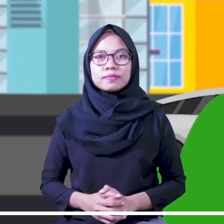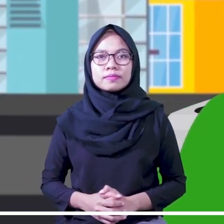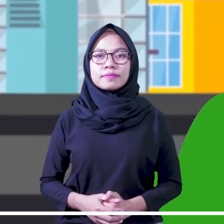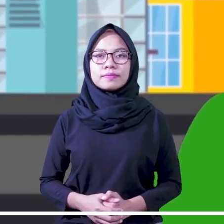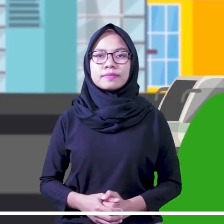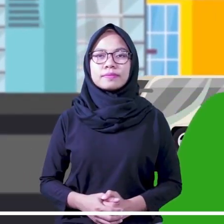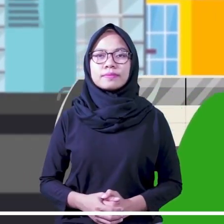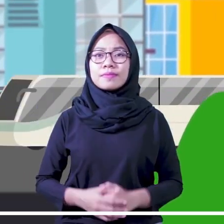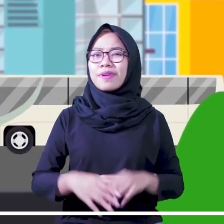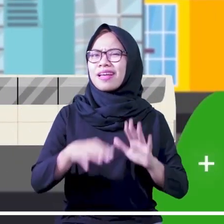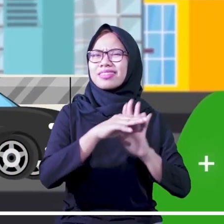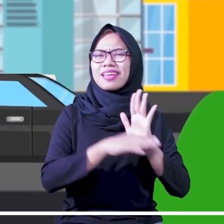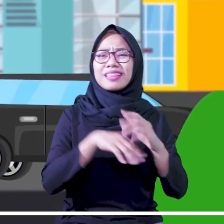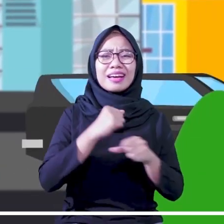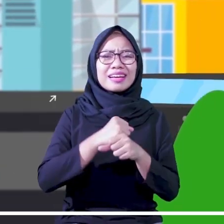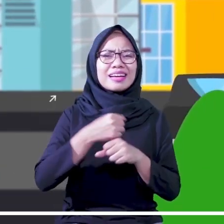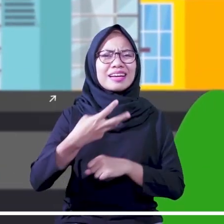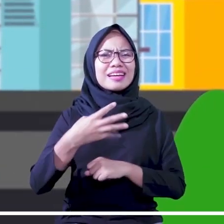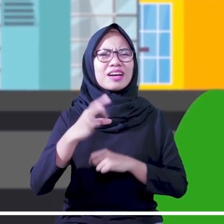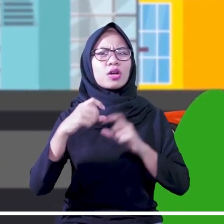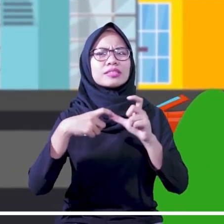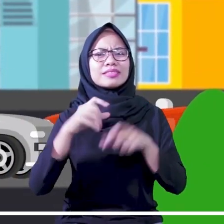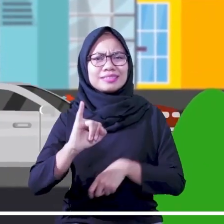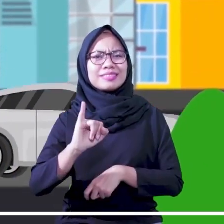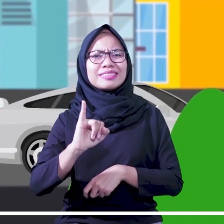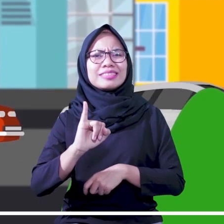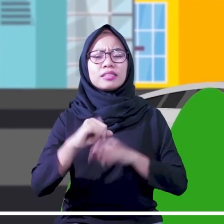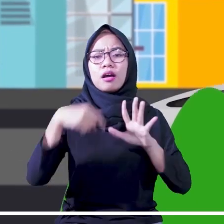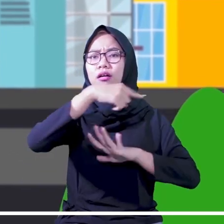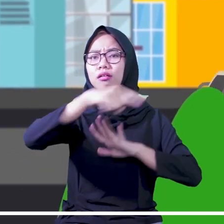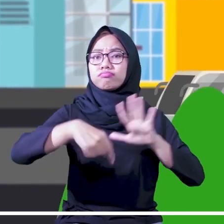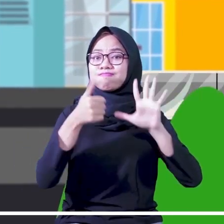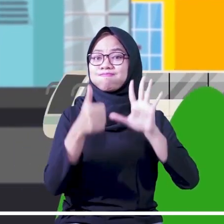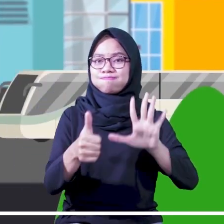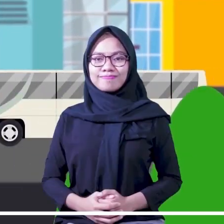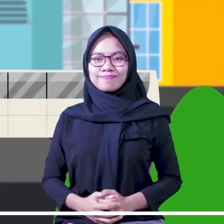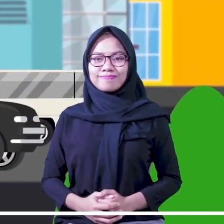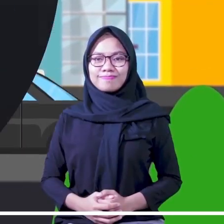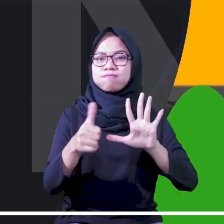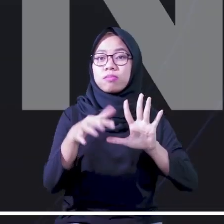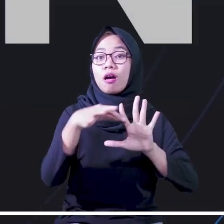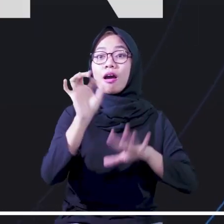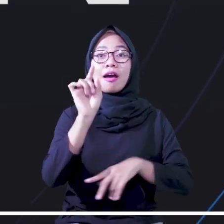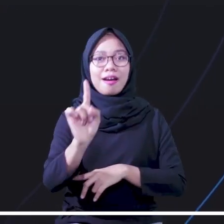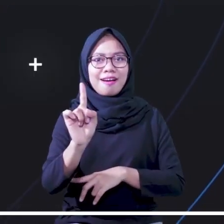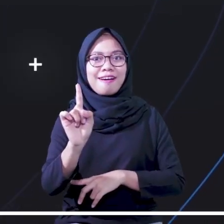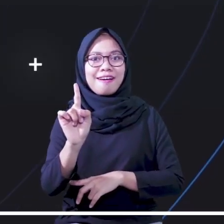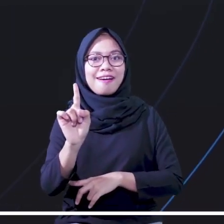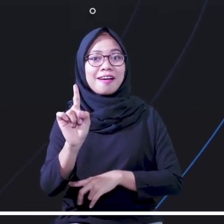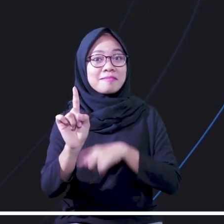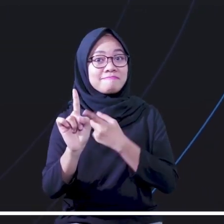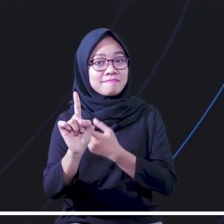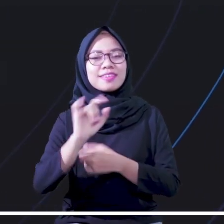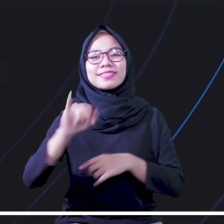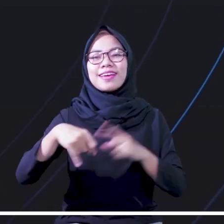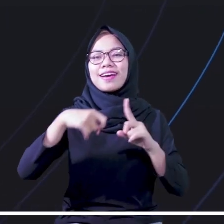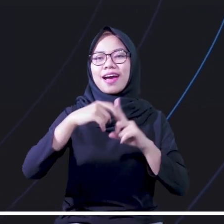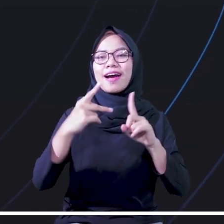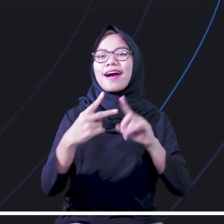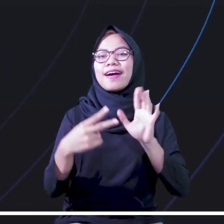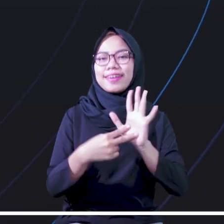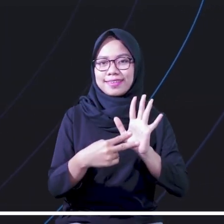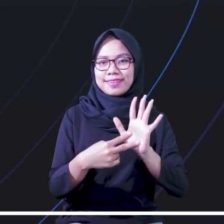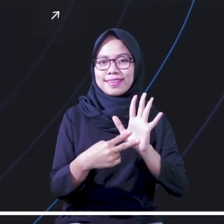Station as a part of Indonesia National Geodetic Control Network. Alongside INECORS, the